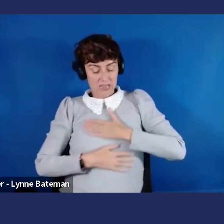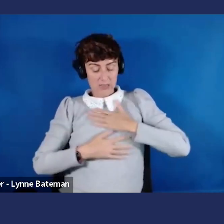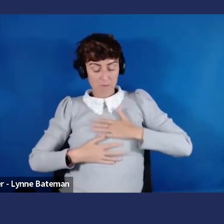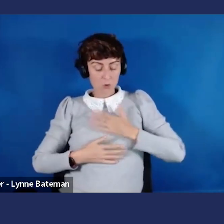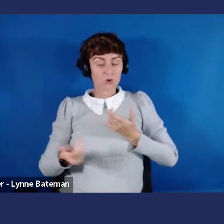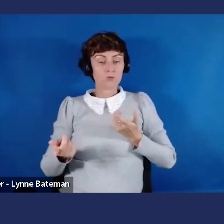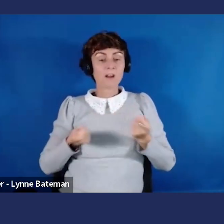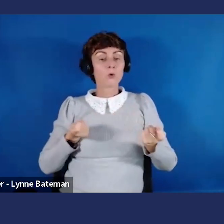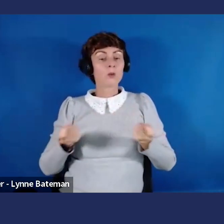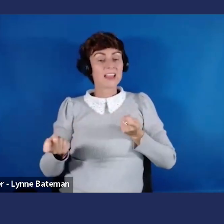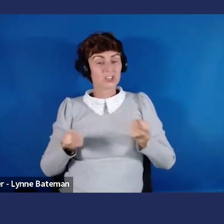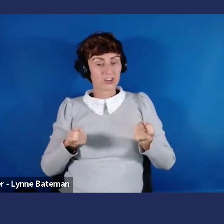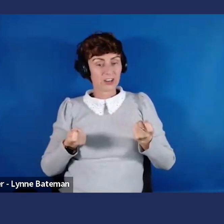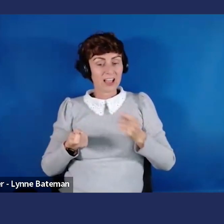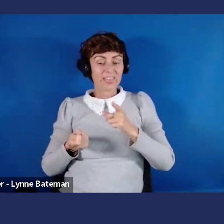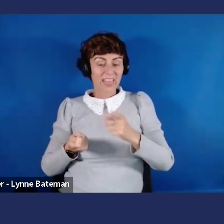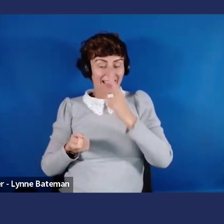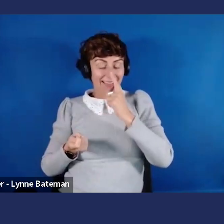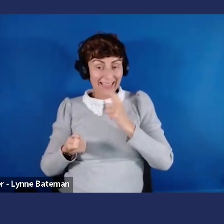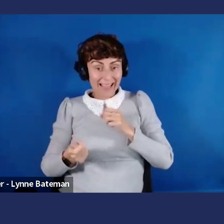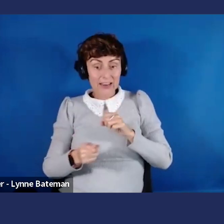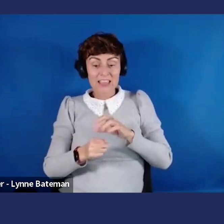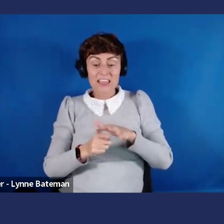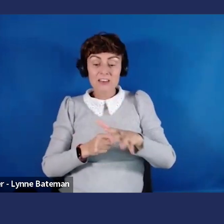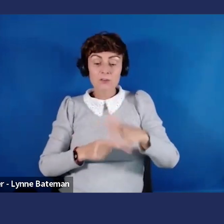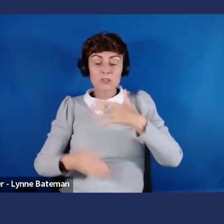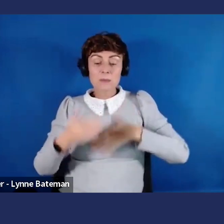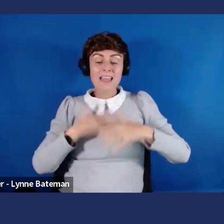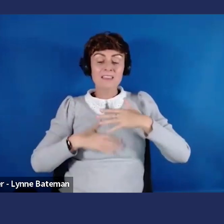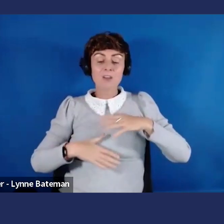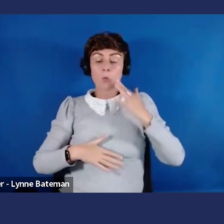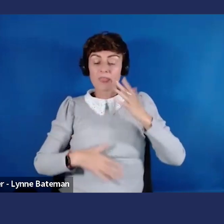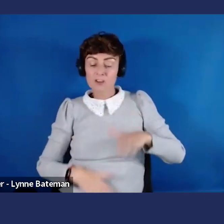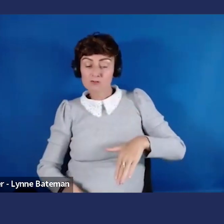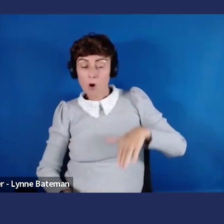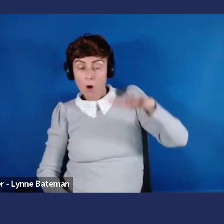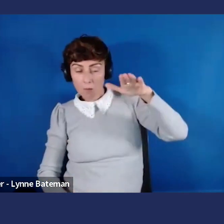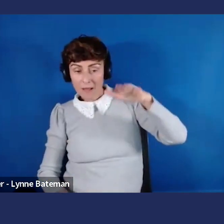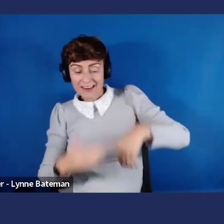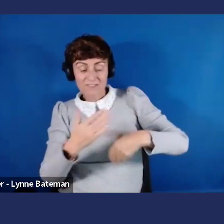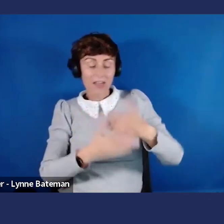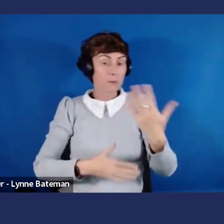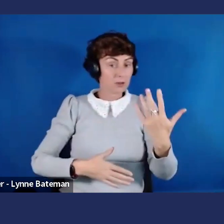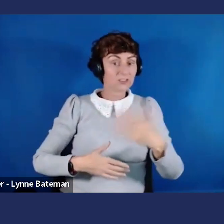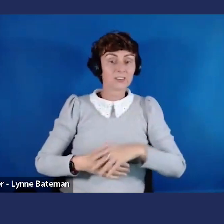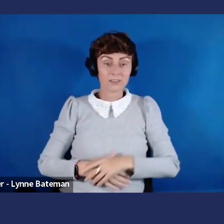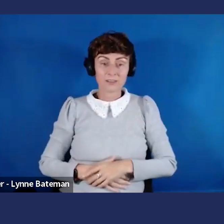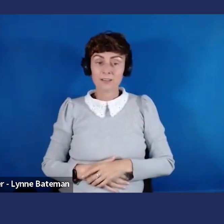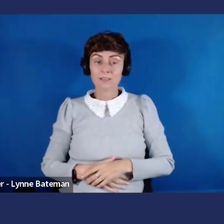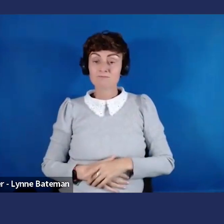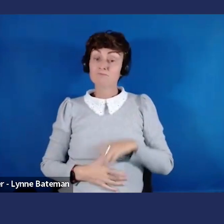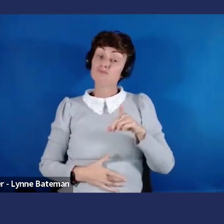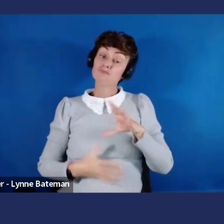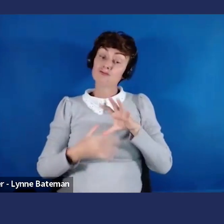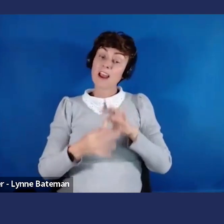regulate, and also may later influence their behaviours and their development. So I think that would be quite relevant